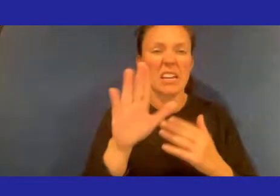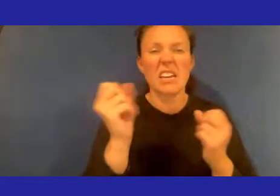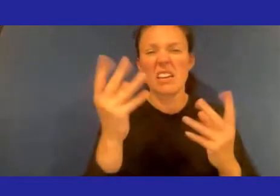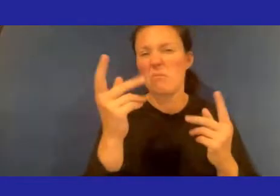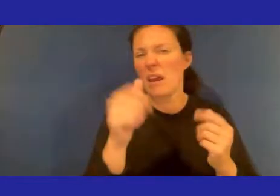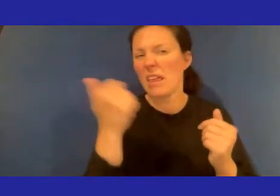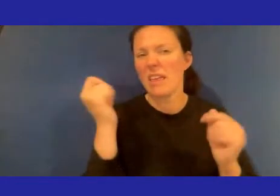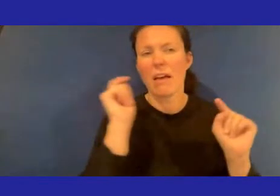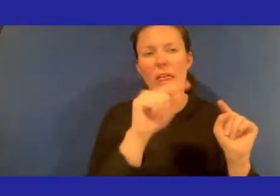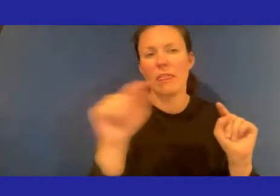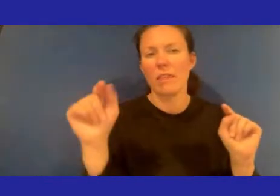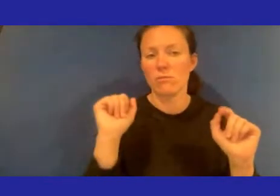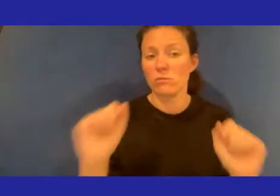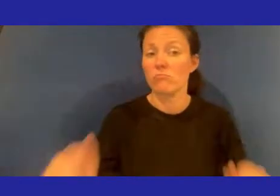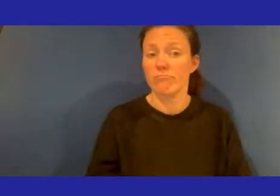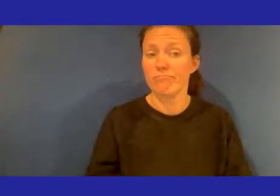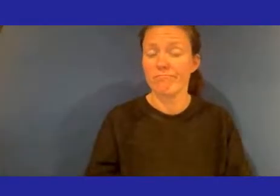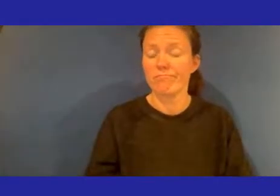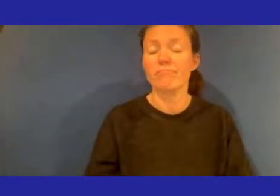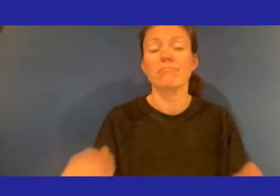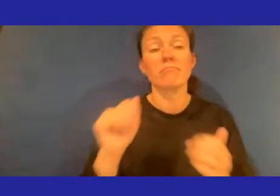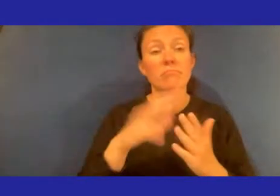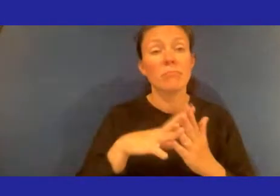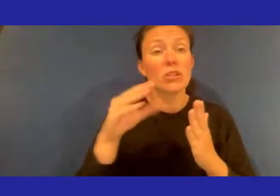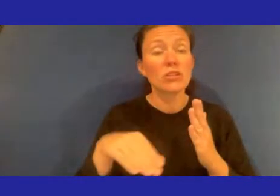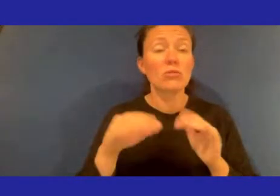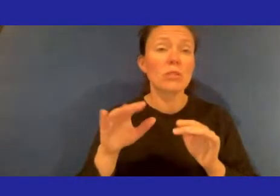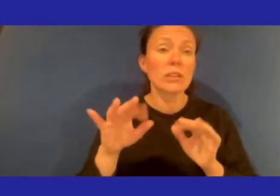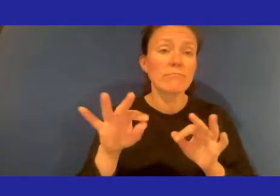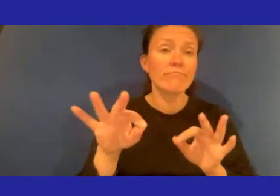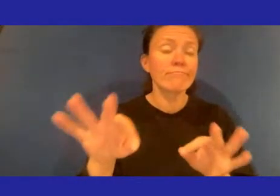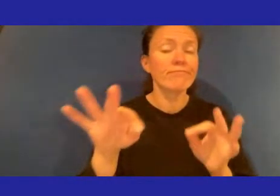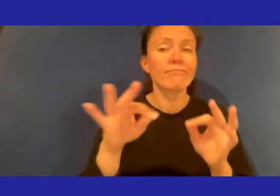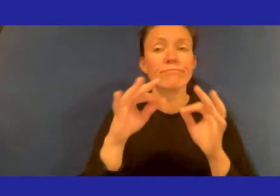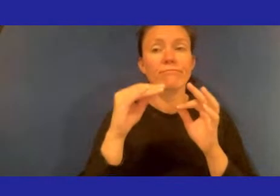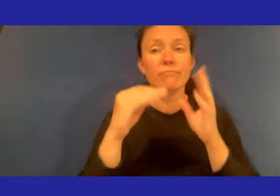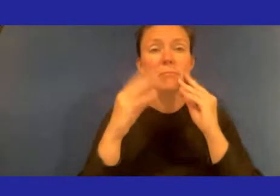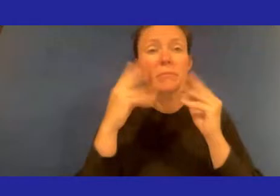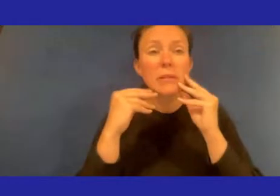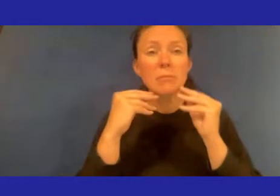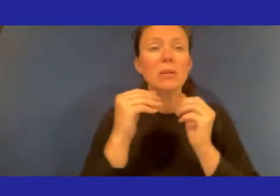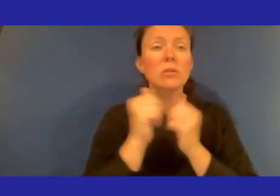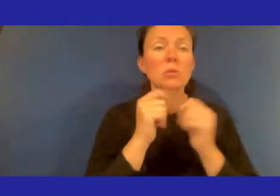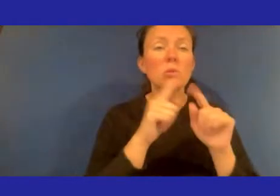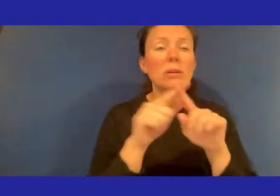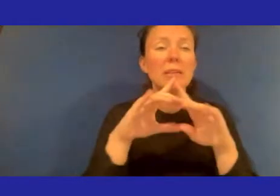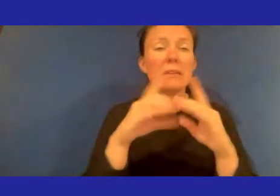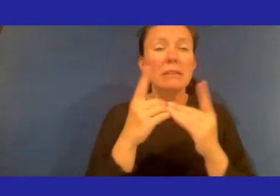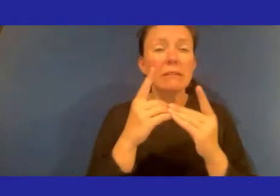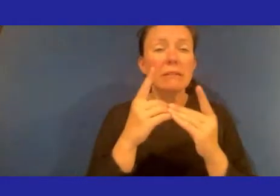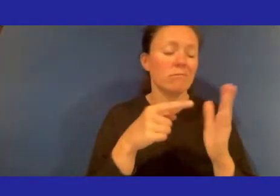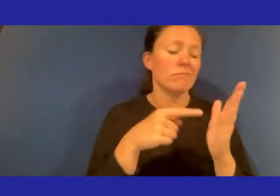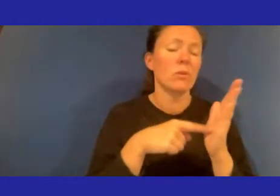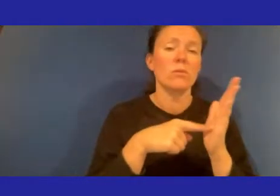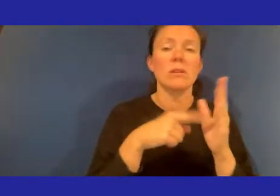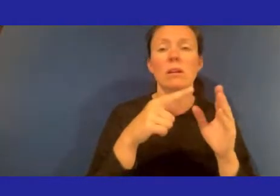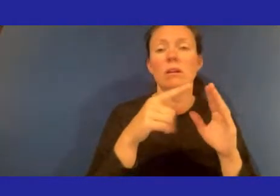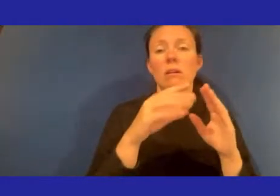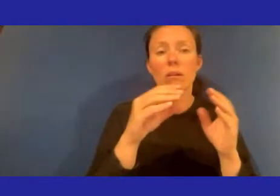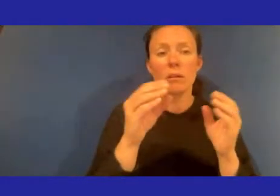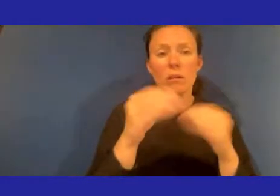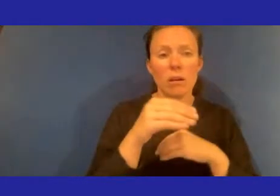have gained valuable experience by working with us in departments such as the Office of Population